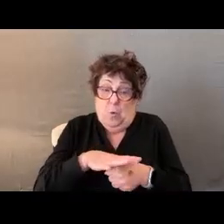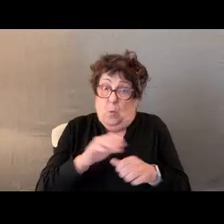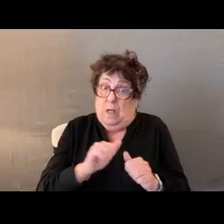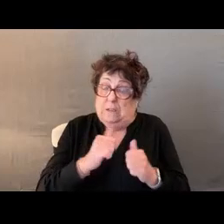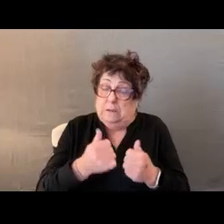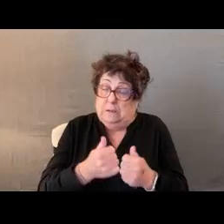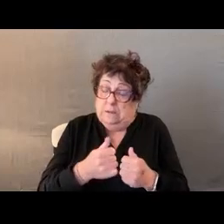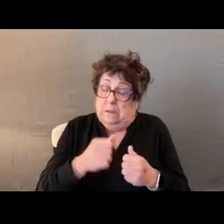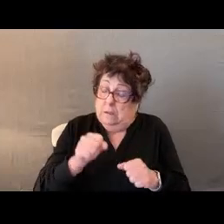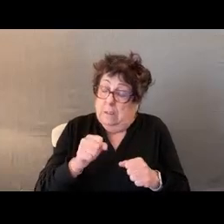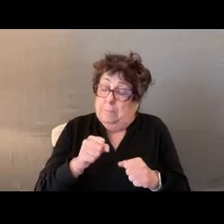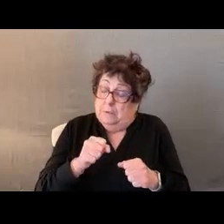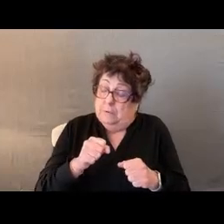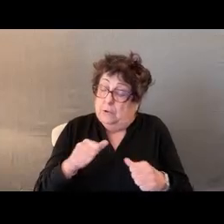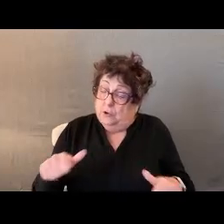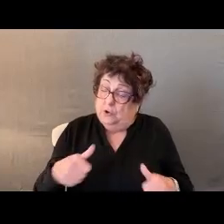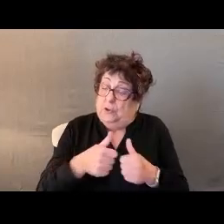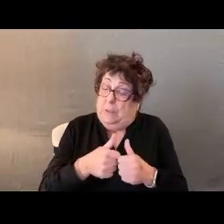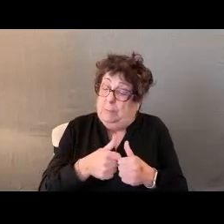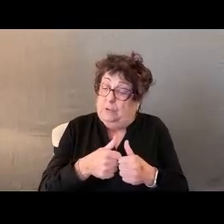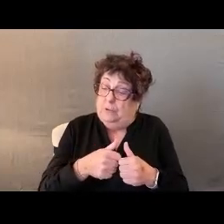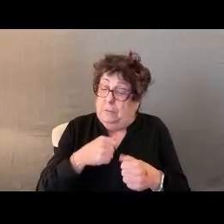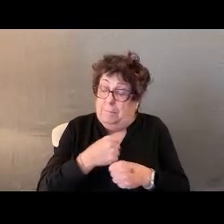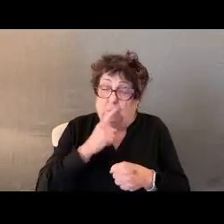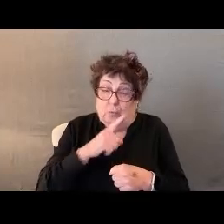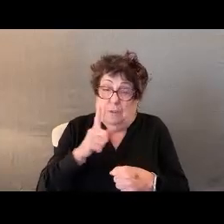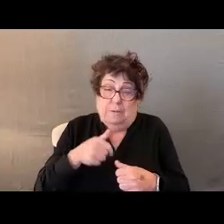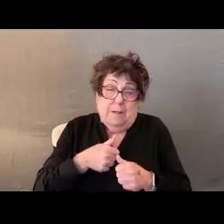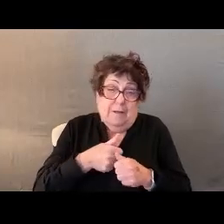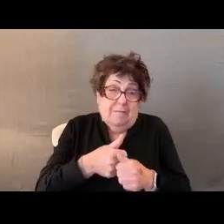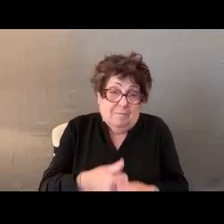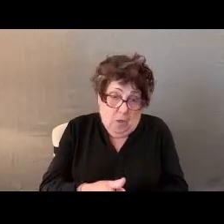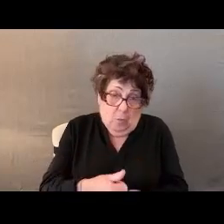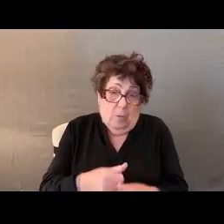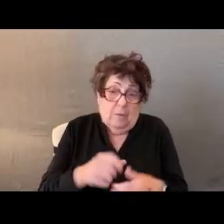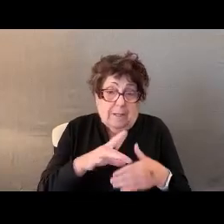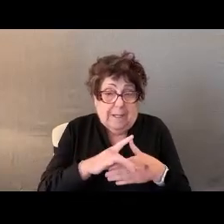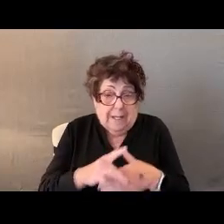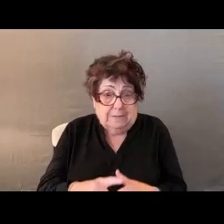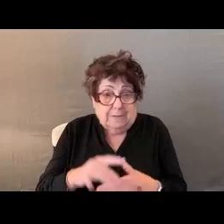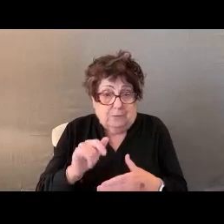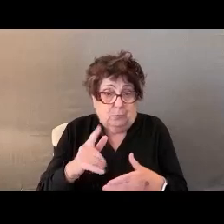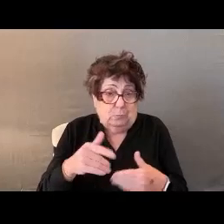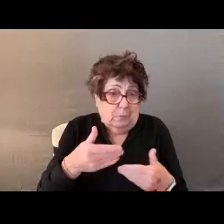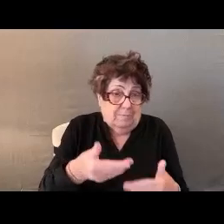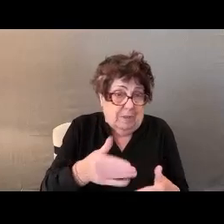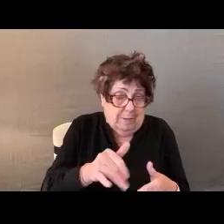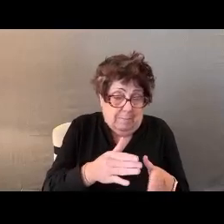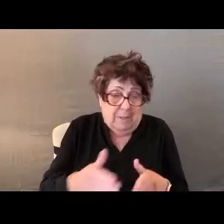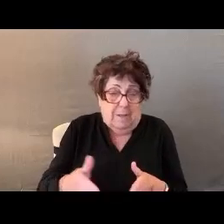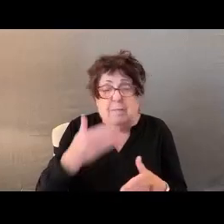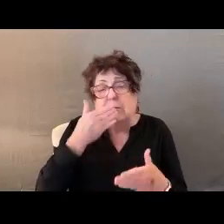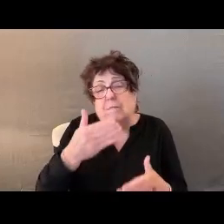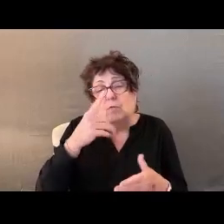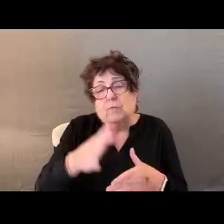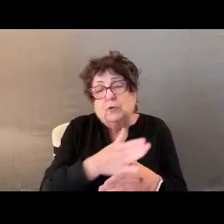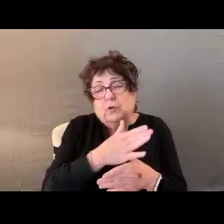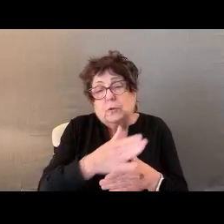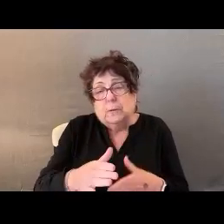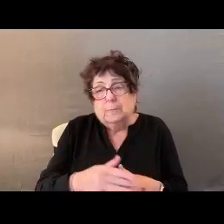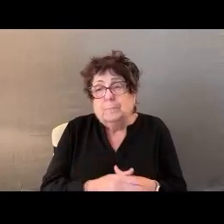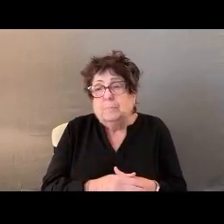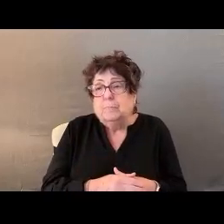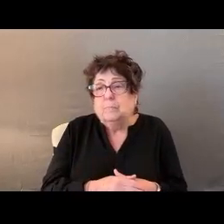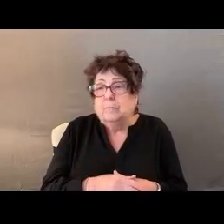make sure that they follow the guidance that you provide on that plan. So thank you for sharing that. Yvonne, I understand that